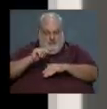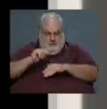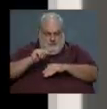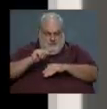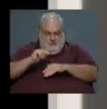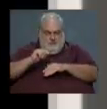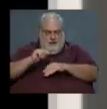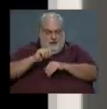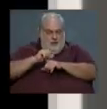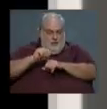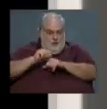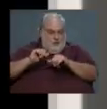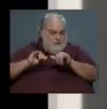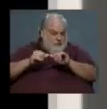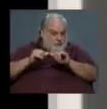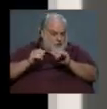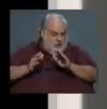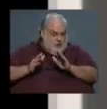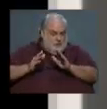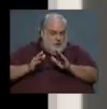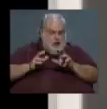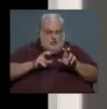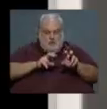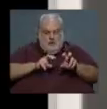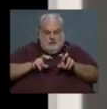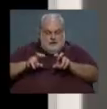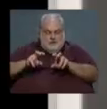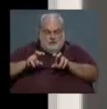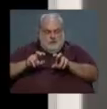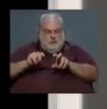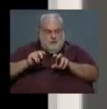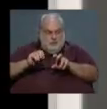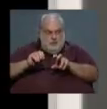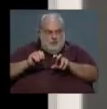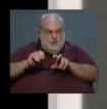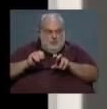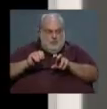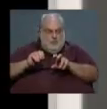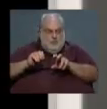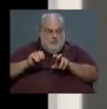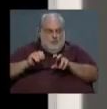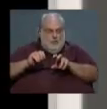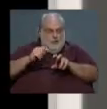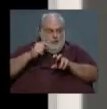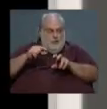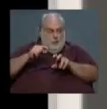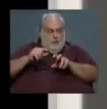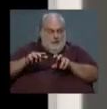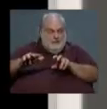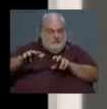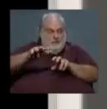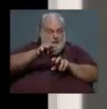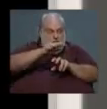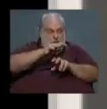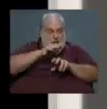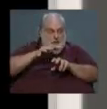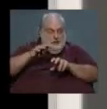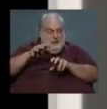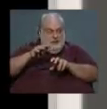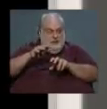did kind of work with our engineers how that's going to, and we're transitioning in. And actually, it's kind of that green space that's there, it shouldn't actually be